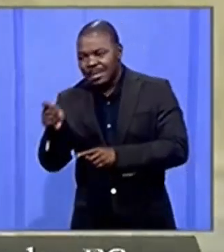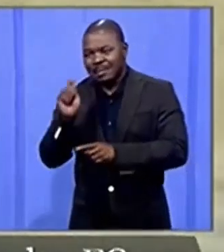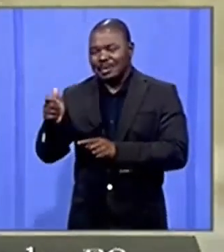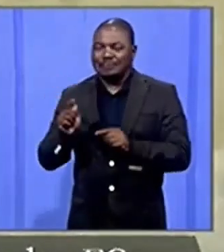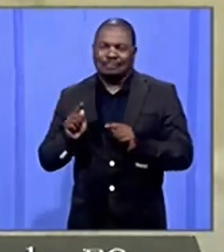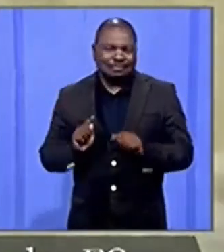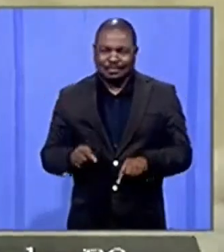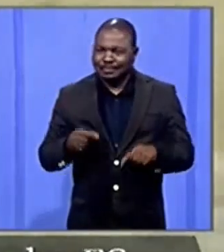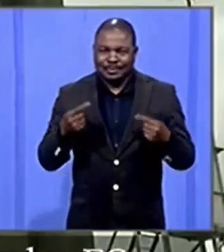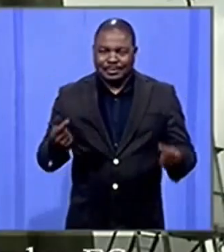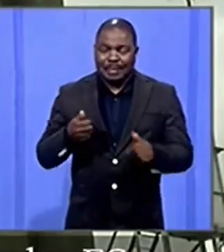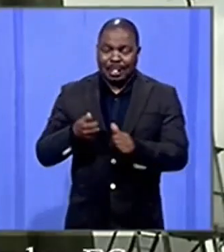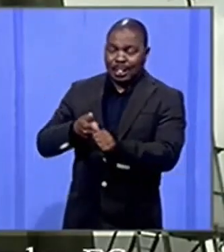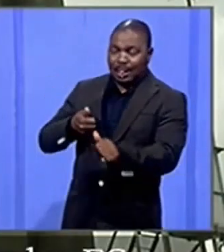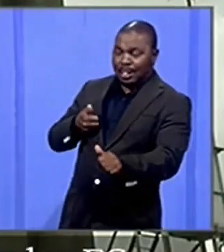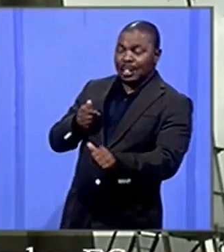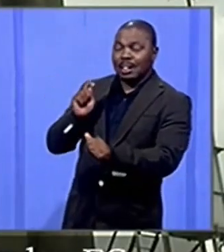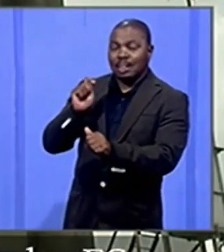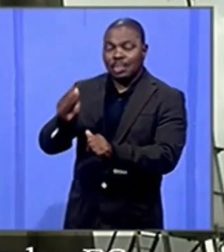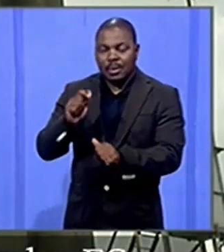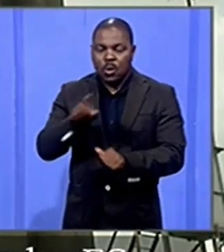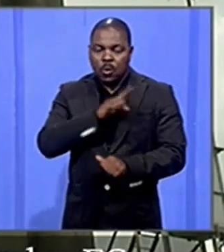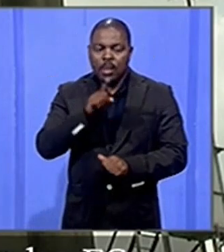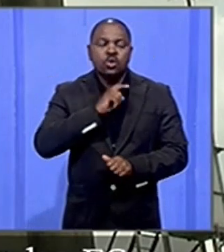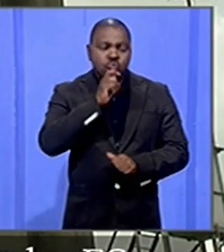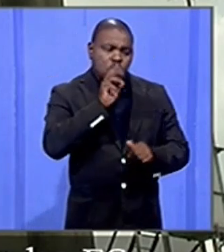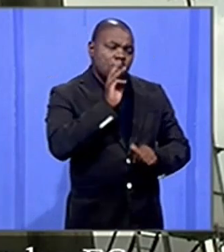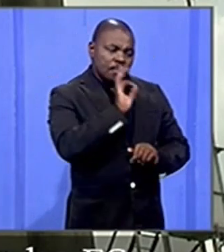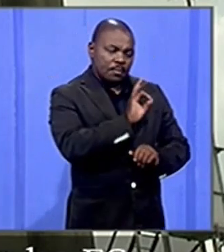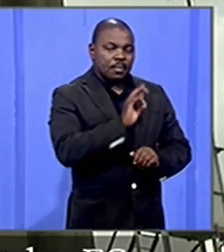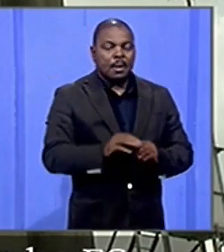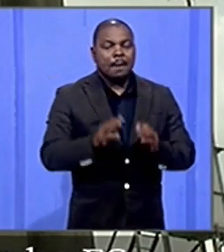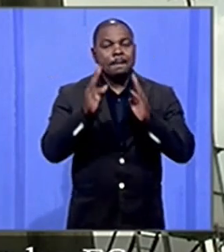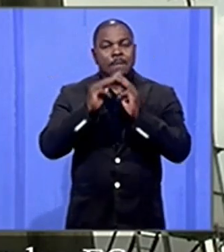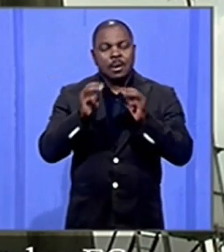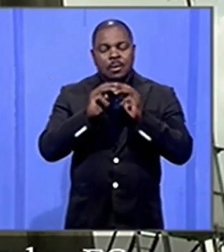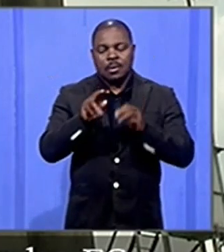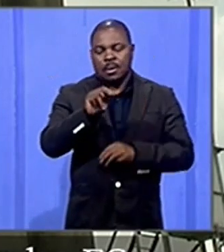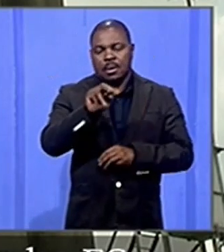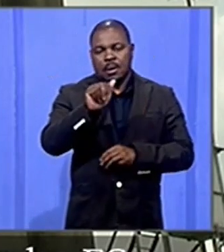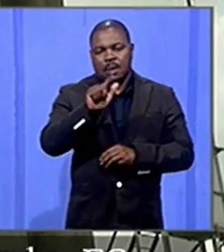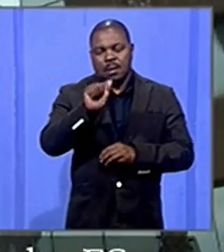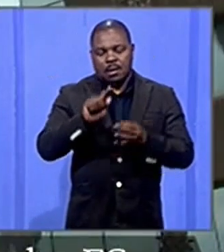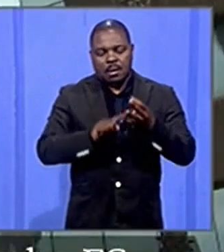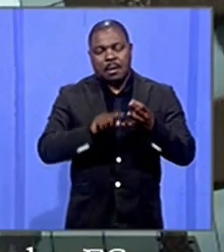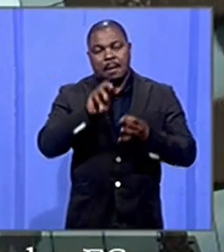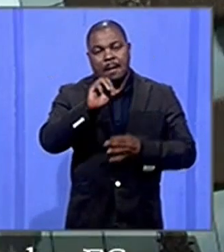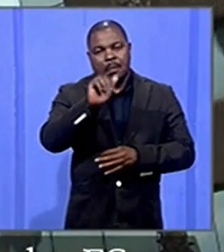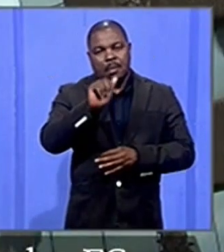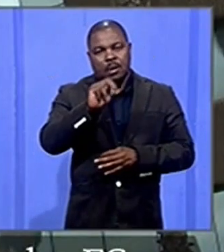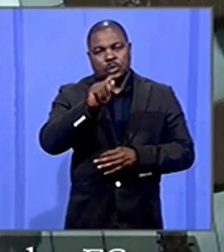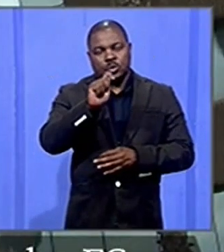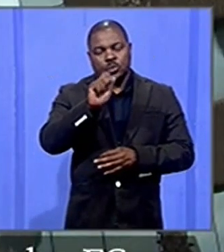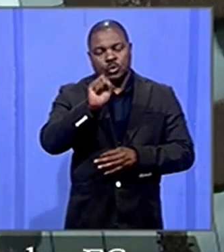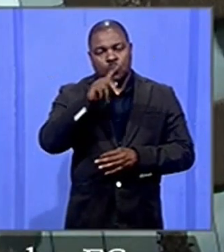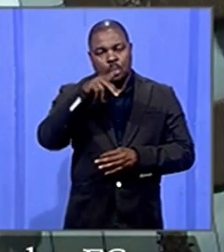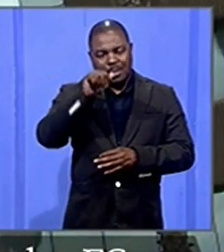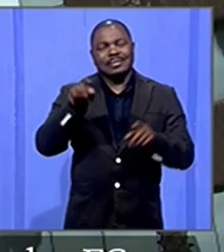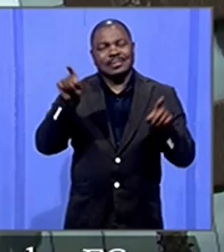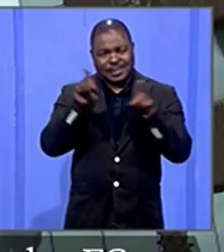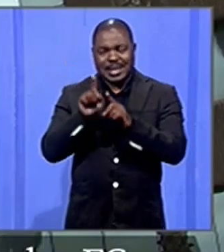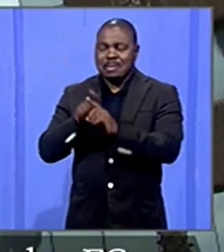bone se se saletseng kwa morago sa go dirisa metsi. Mangaung, Nala le Mantsopa le tsone dikolota setheo seno.